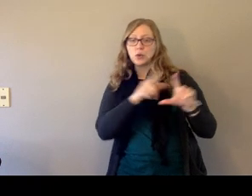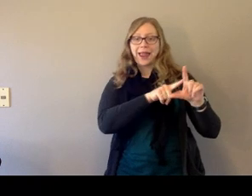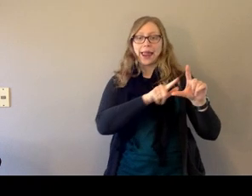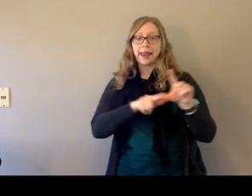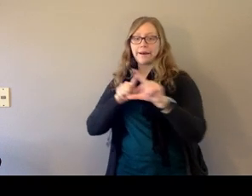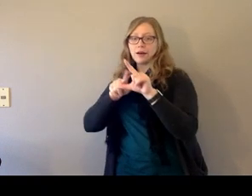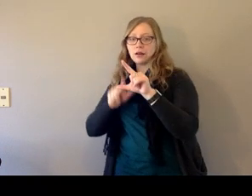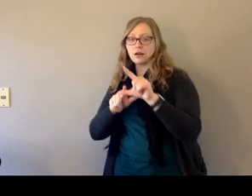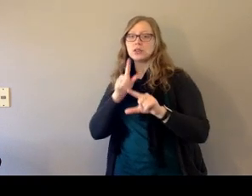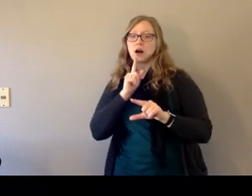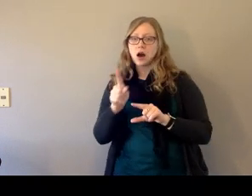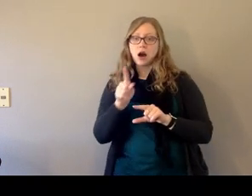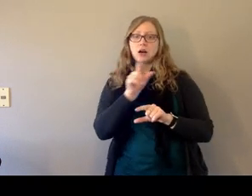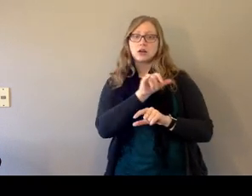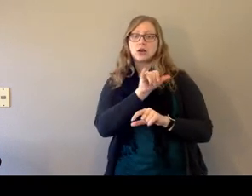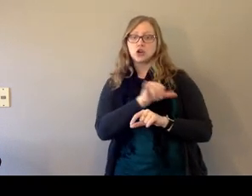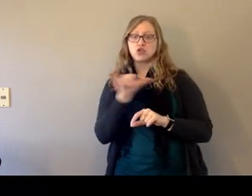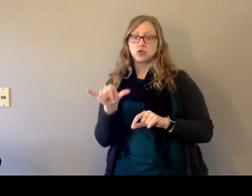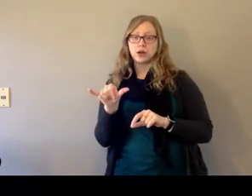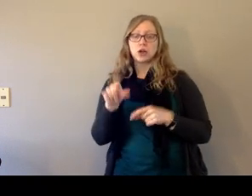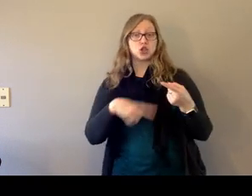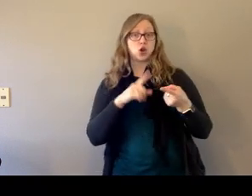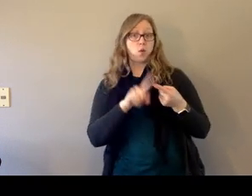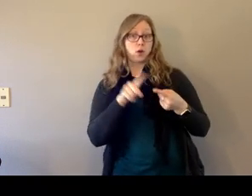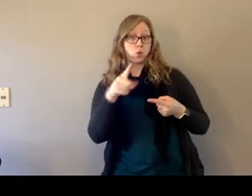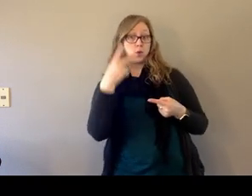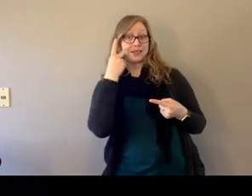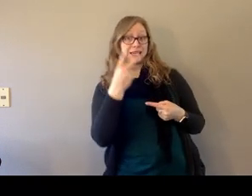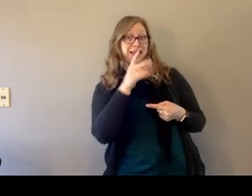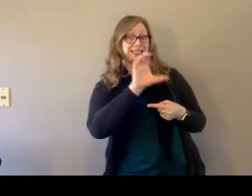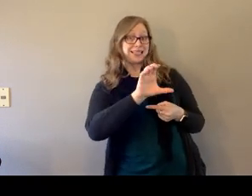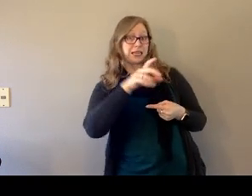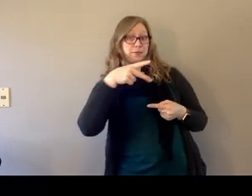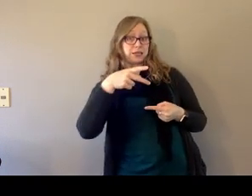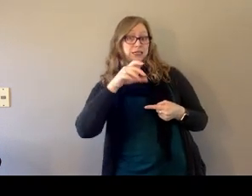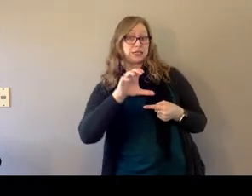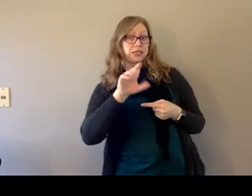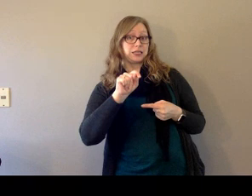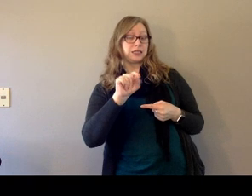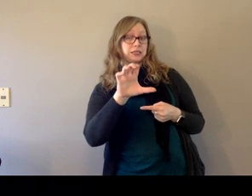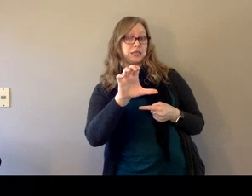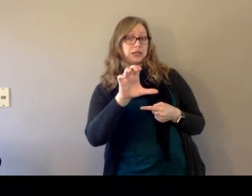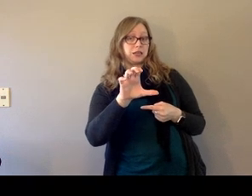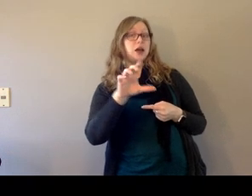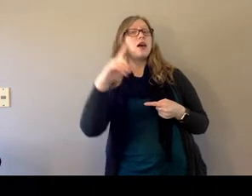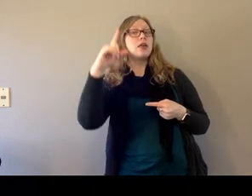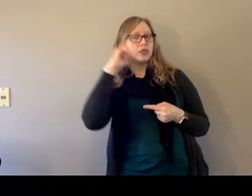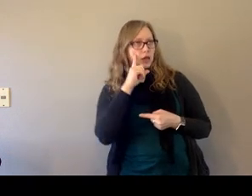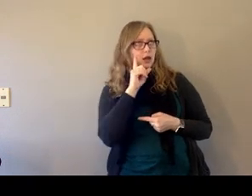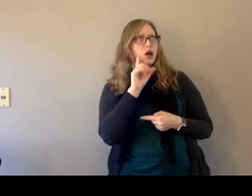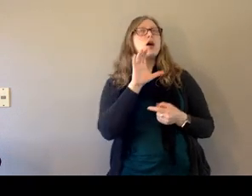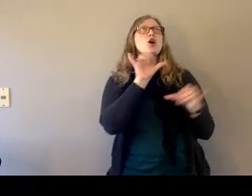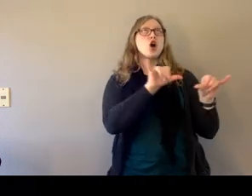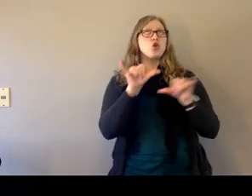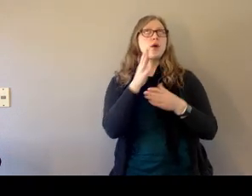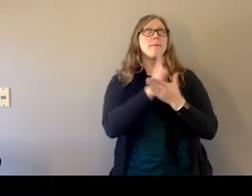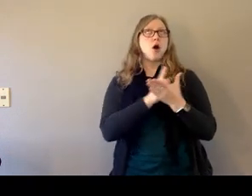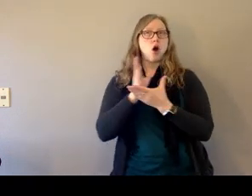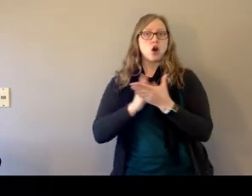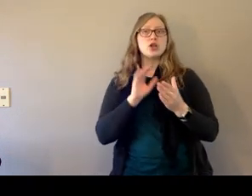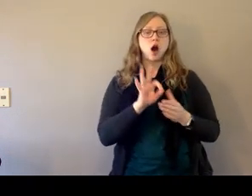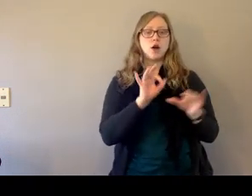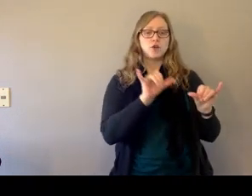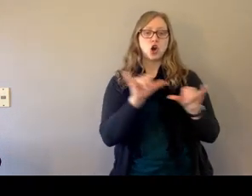you see these long string of letters, CPCTC, you should be thinking congruent parts of congruent triangles